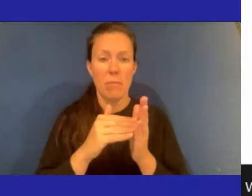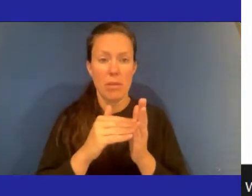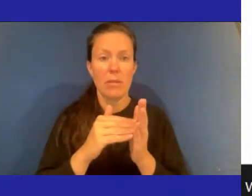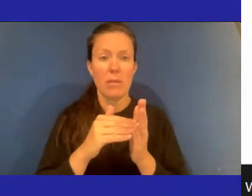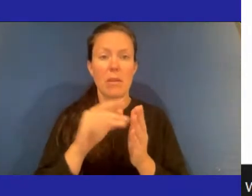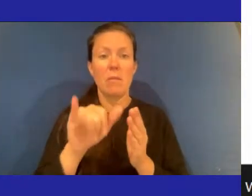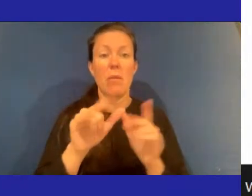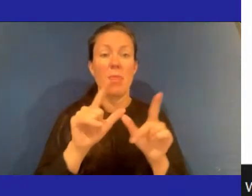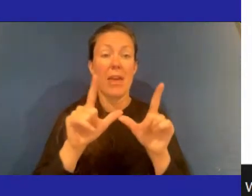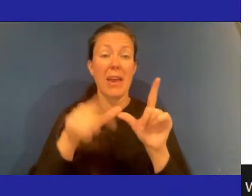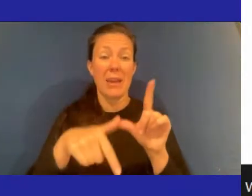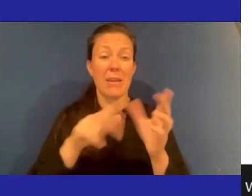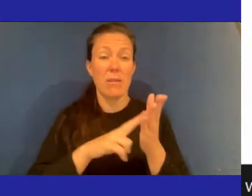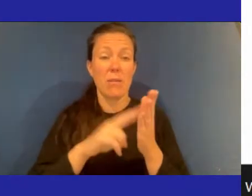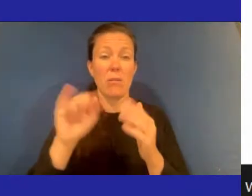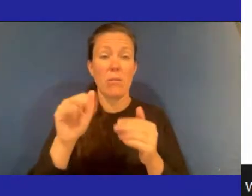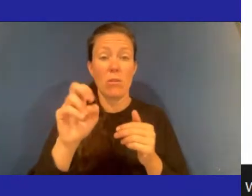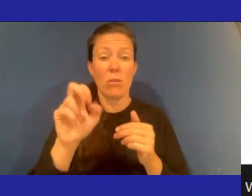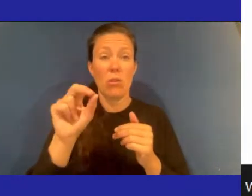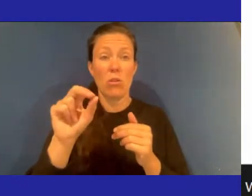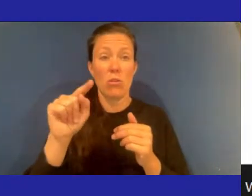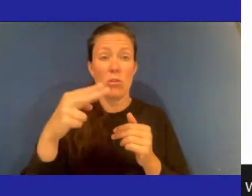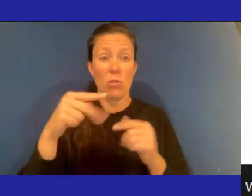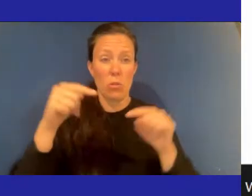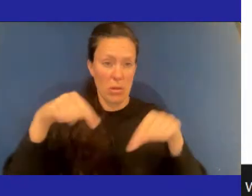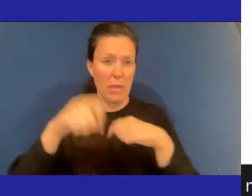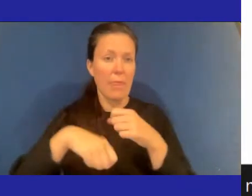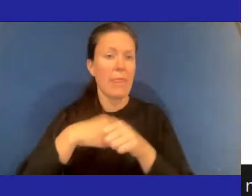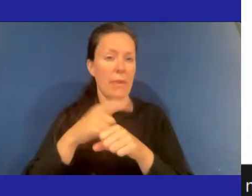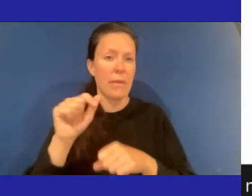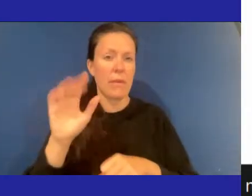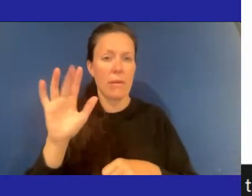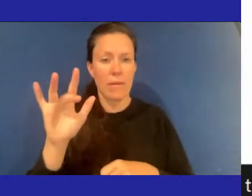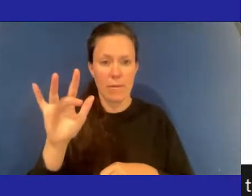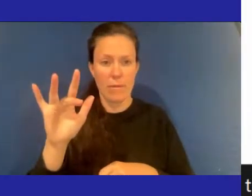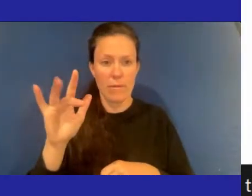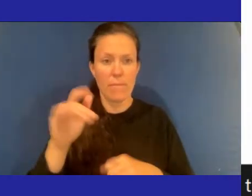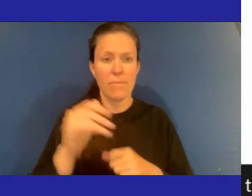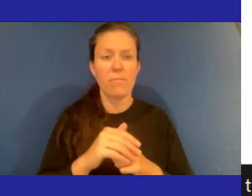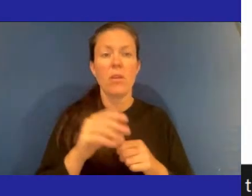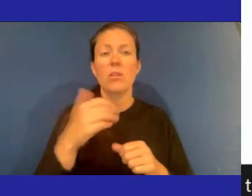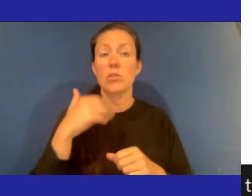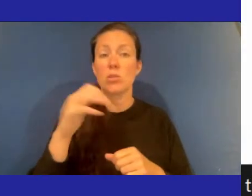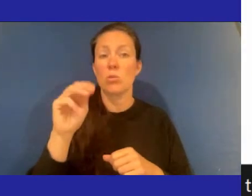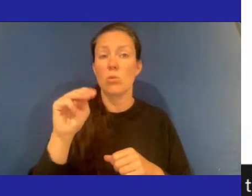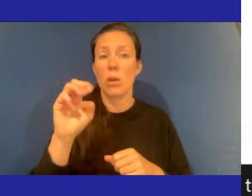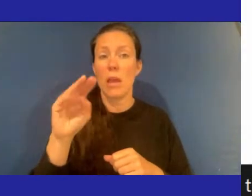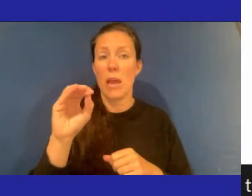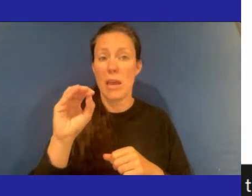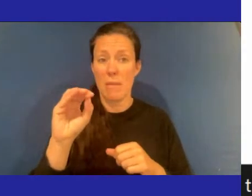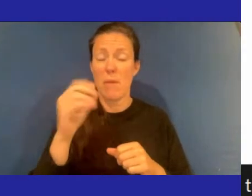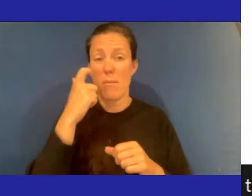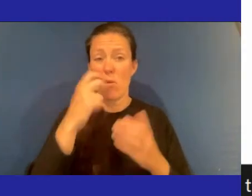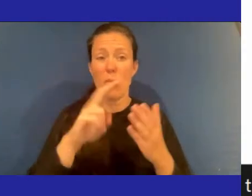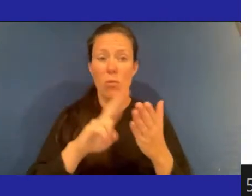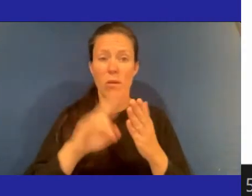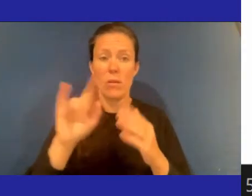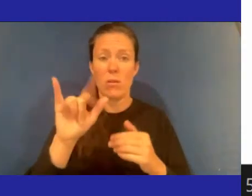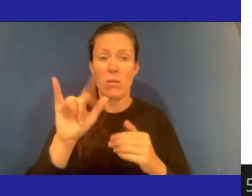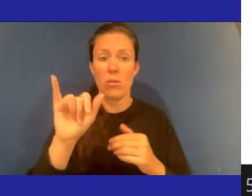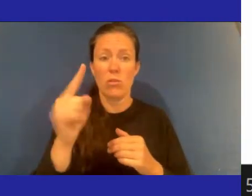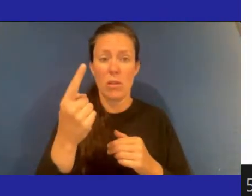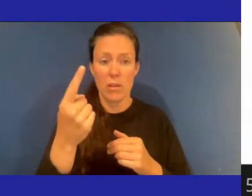that was June 30 of this year. And so there was a deviation memo signed effective July 1st, 2025, expiring